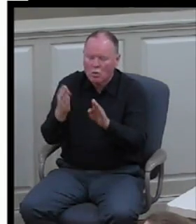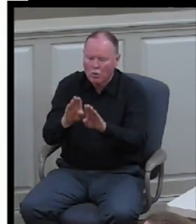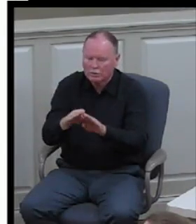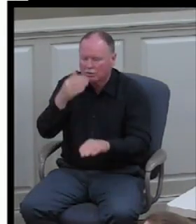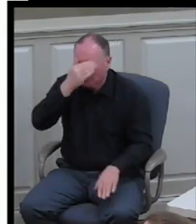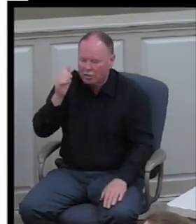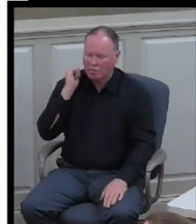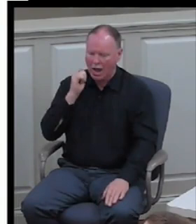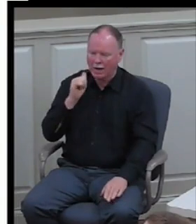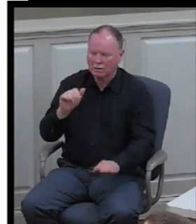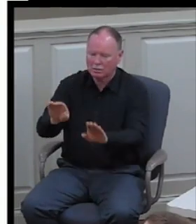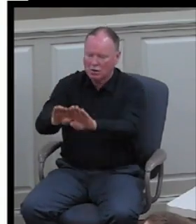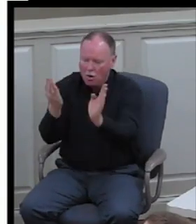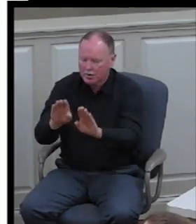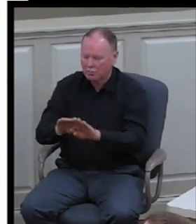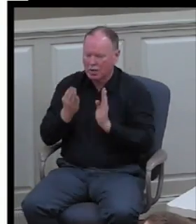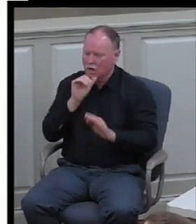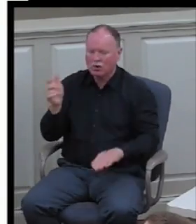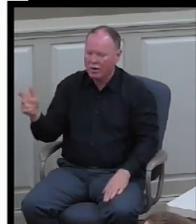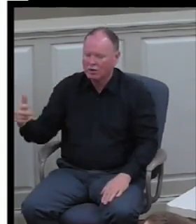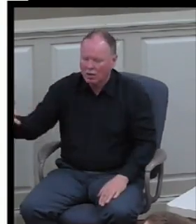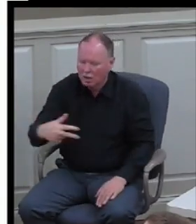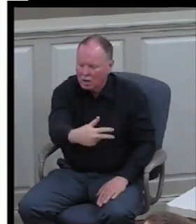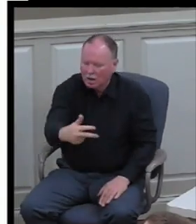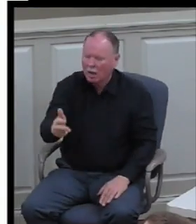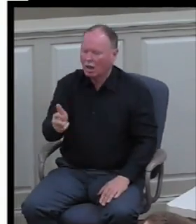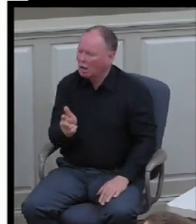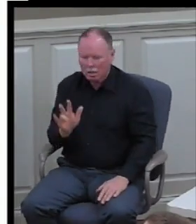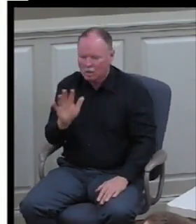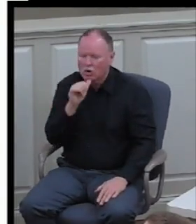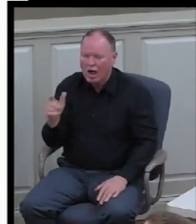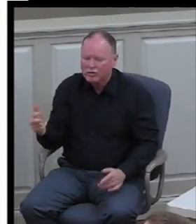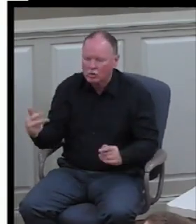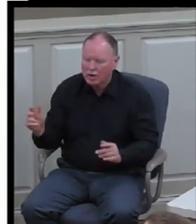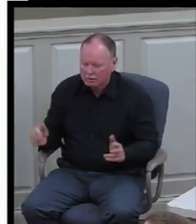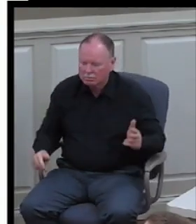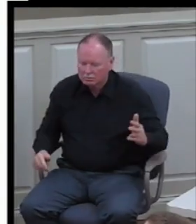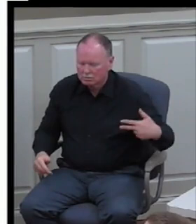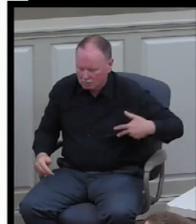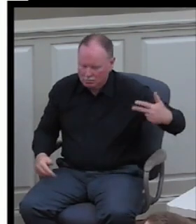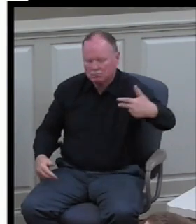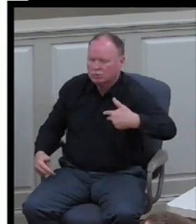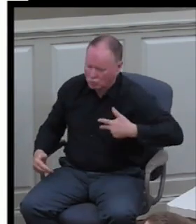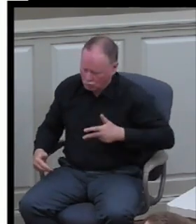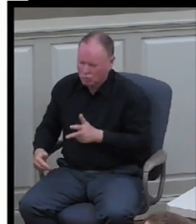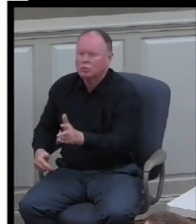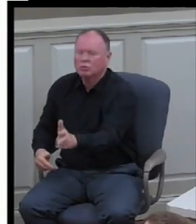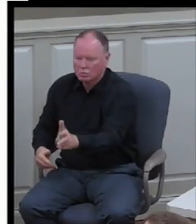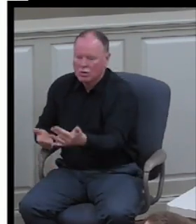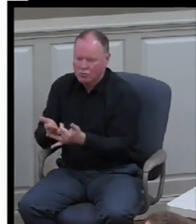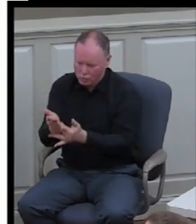and so you don't have to back in off of Main Street all the time. So we've done a lot of studies and have determined that we do